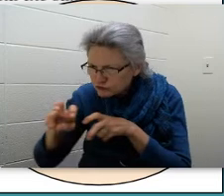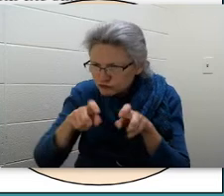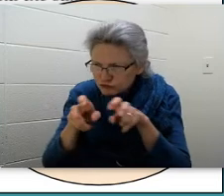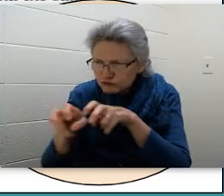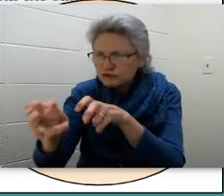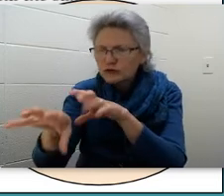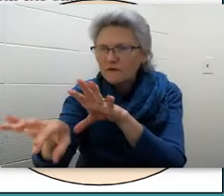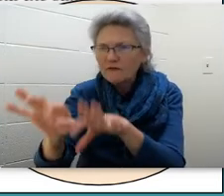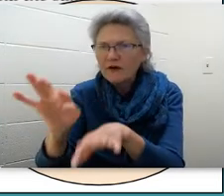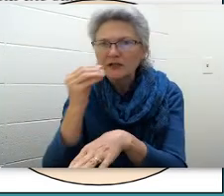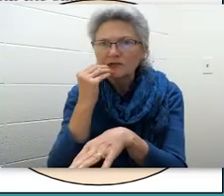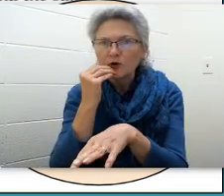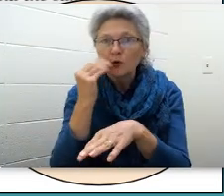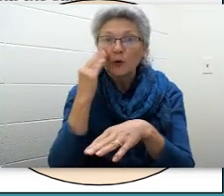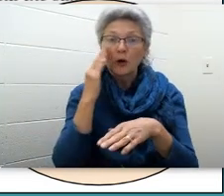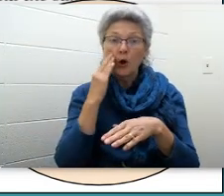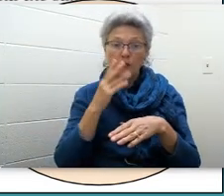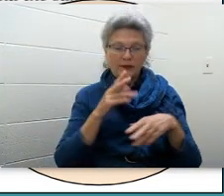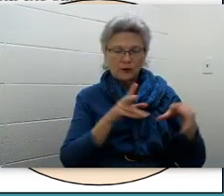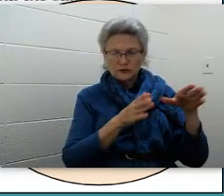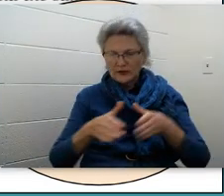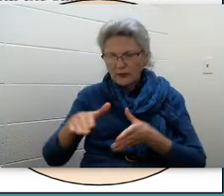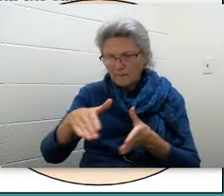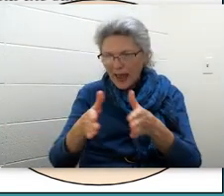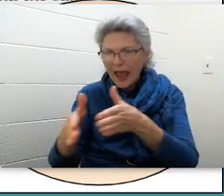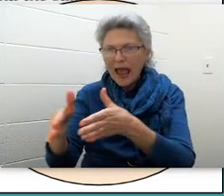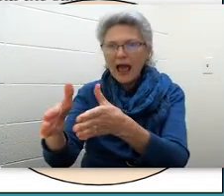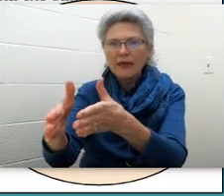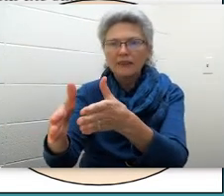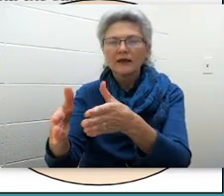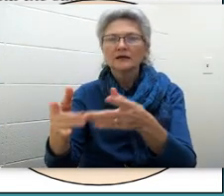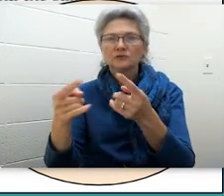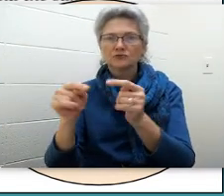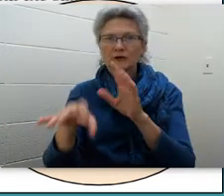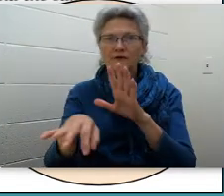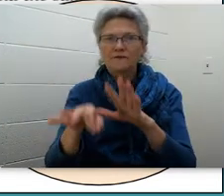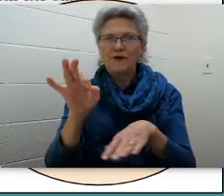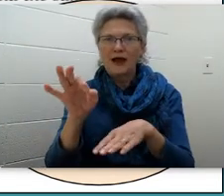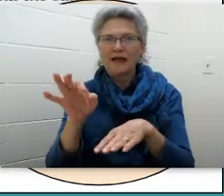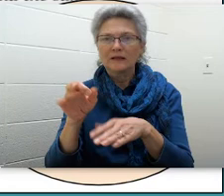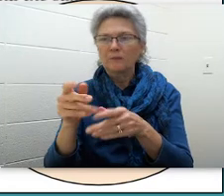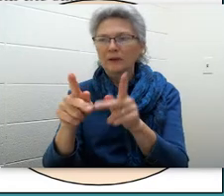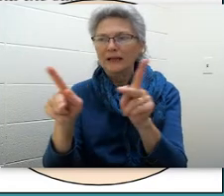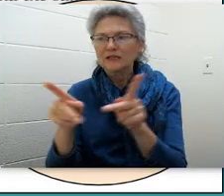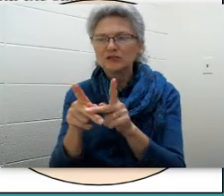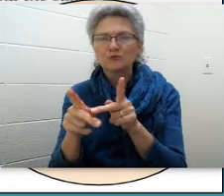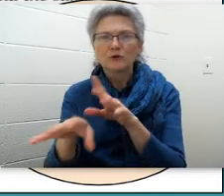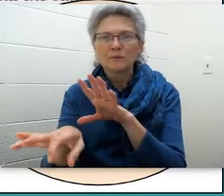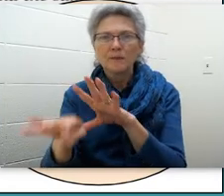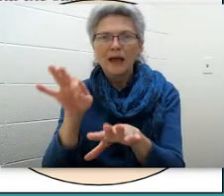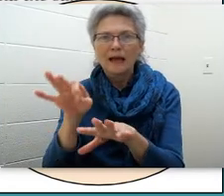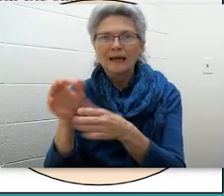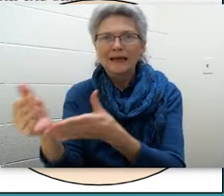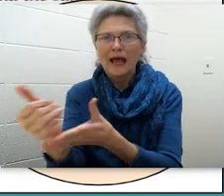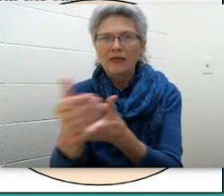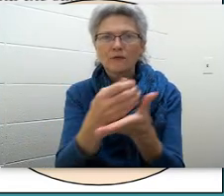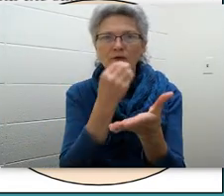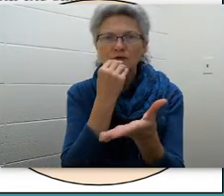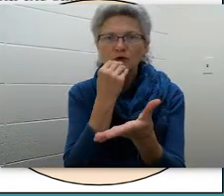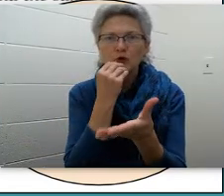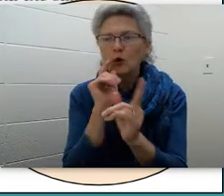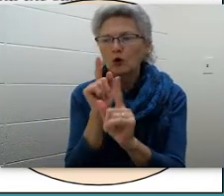we know that he takes this path and he's trying to find this feeding ground or, where he goes to